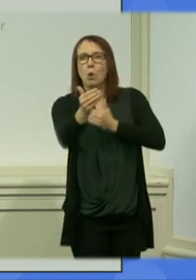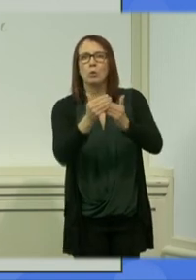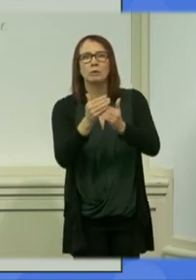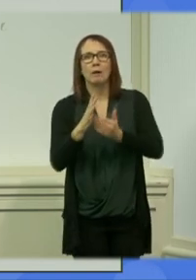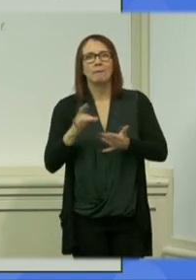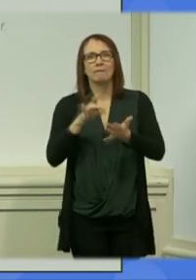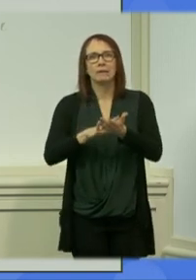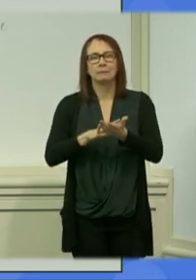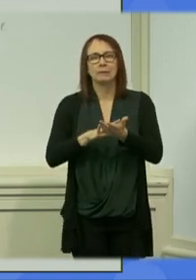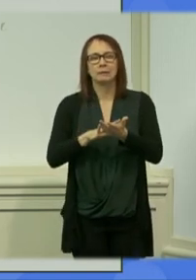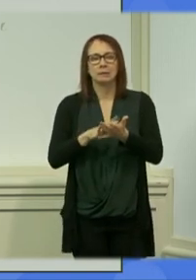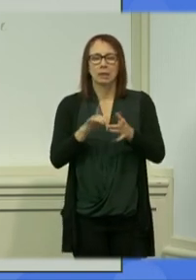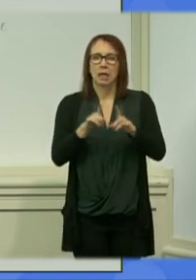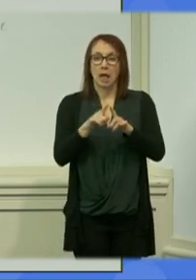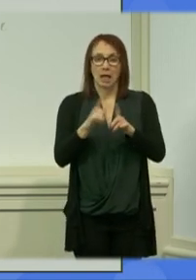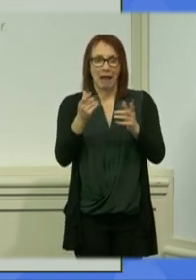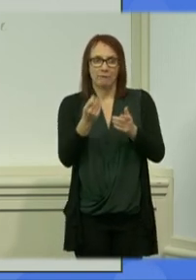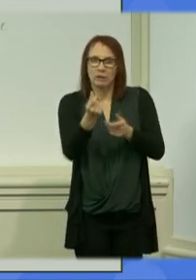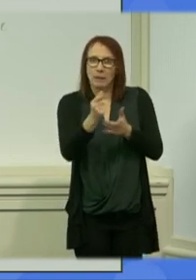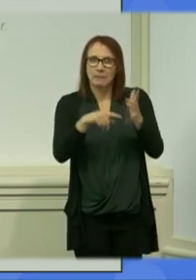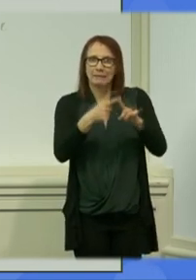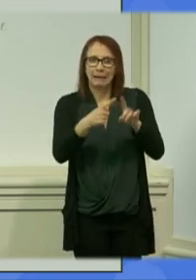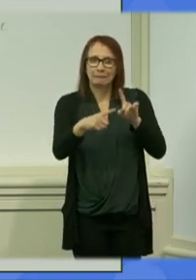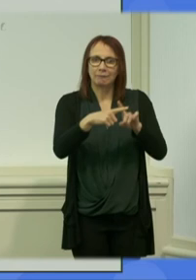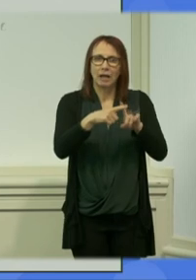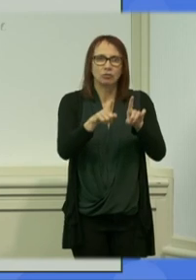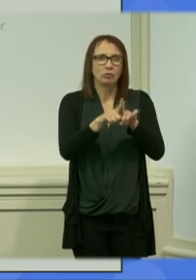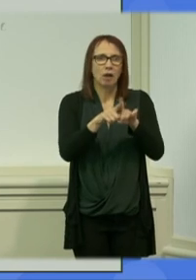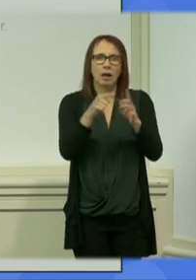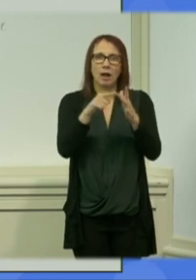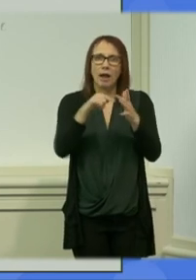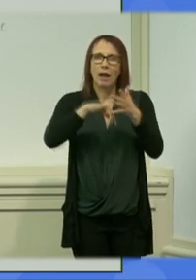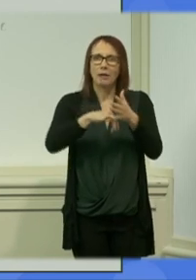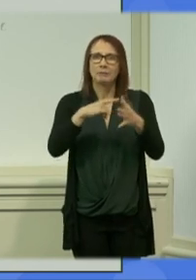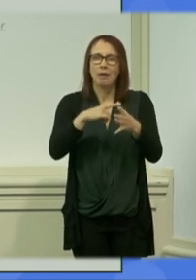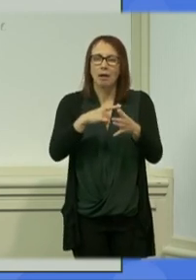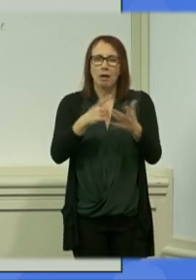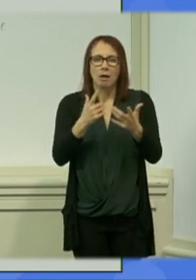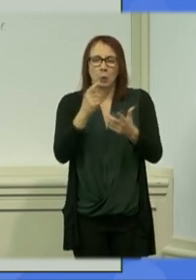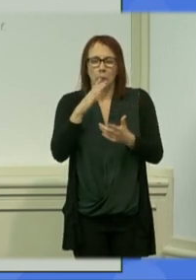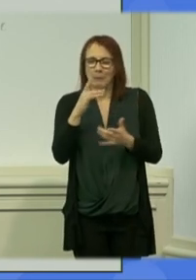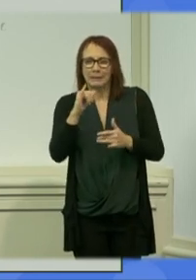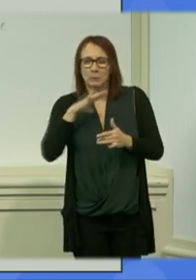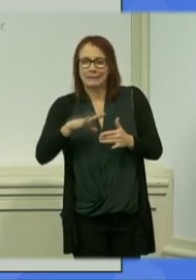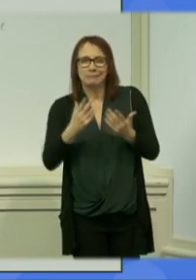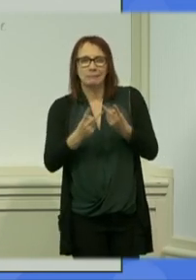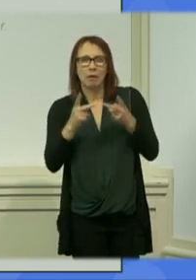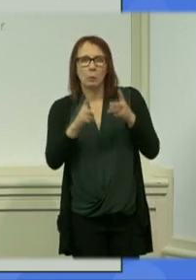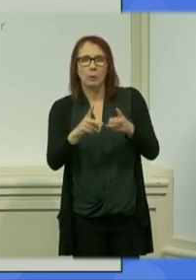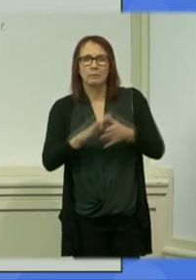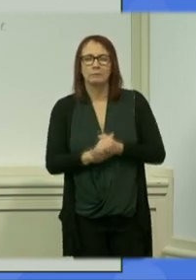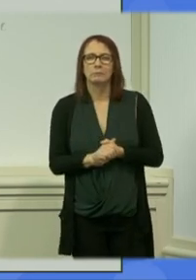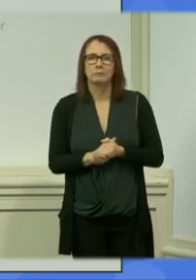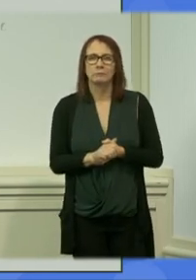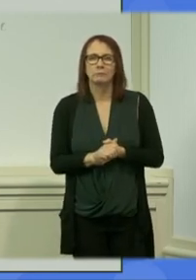for saving through things like ISA accounts, some of you might have. Are there other ways we could do that? The final point I just want to finish on